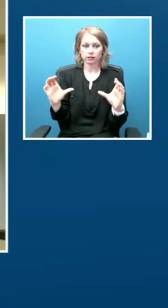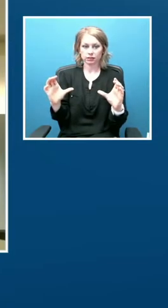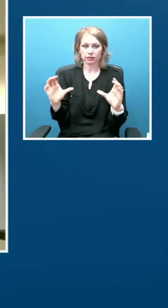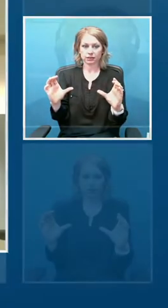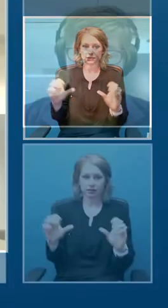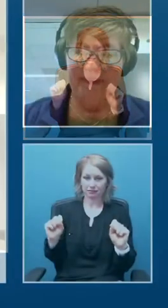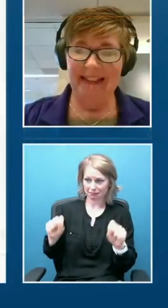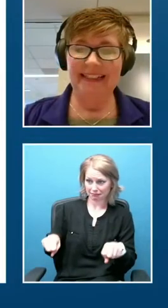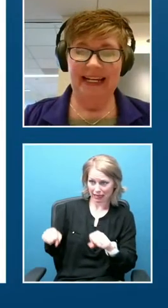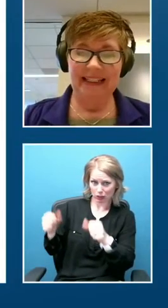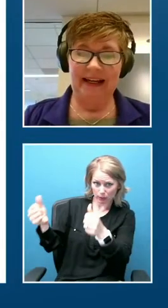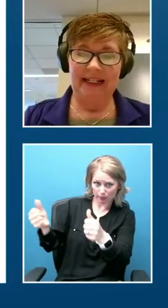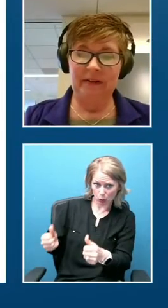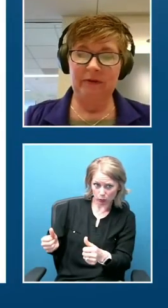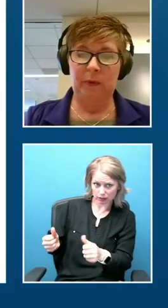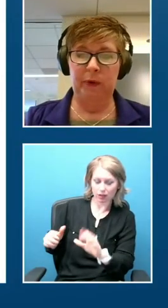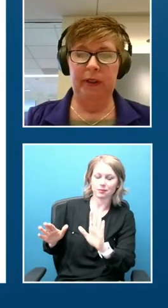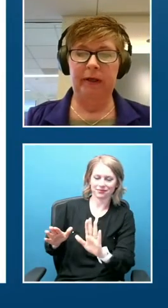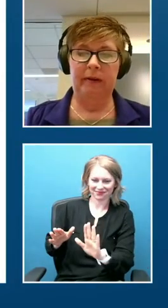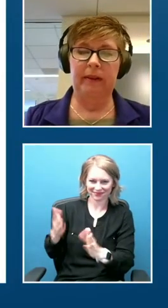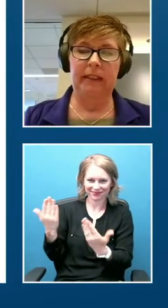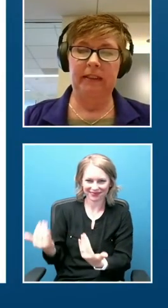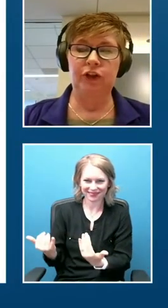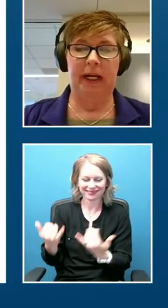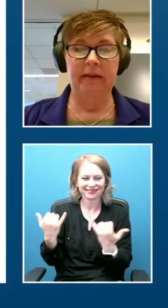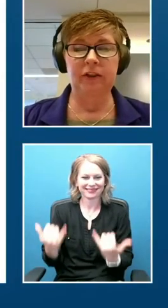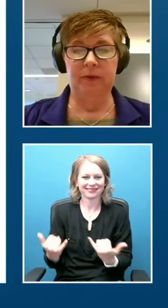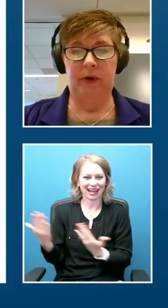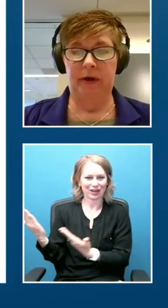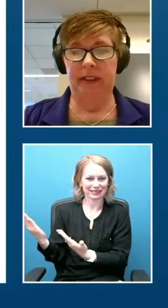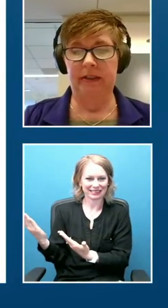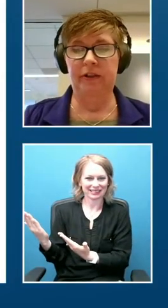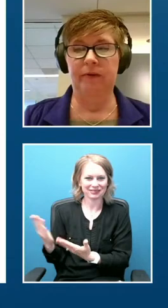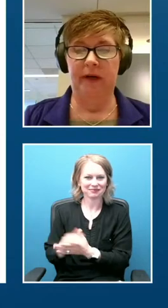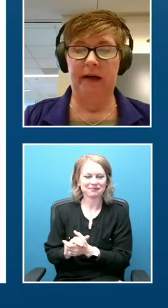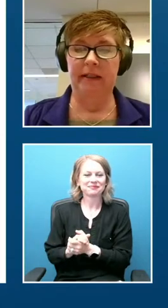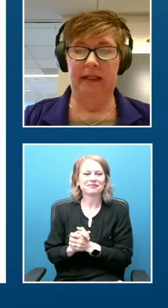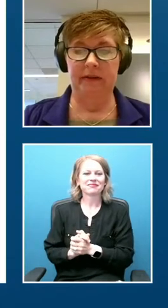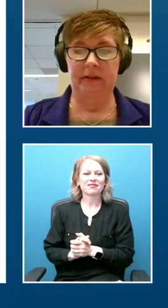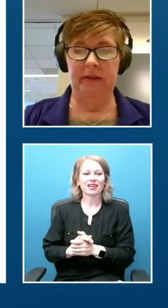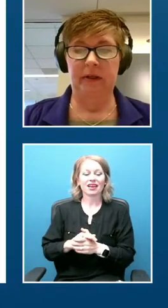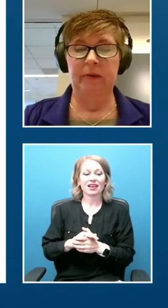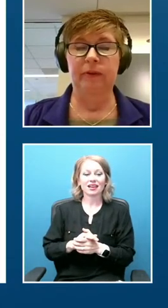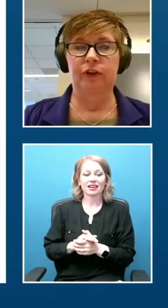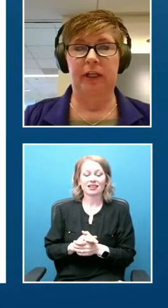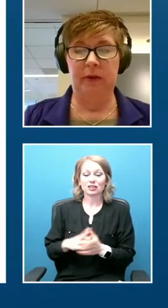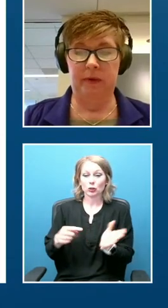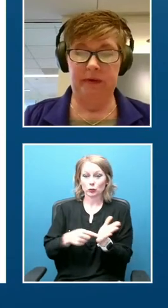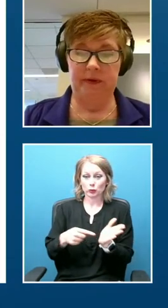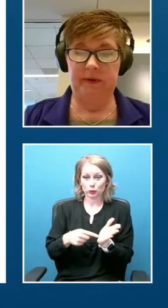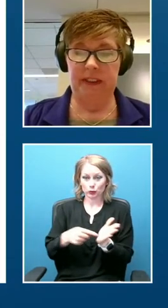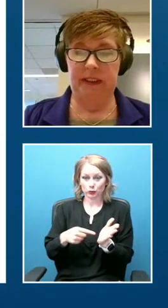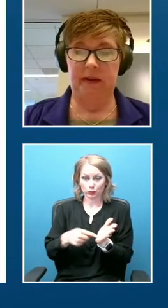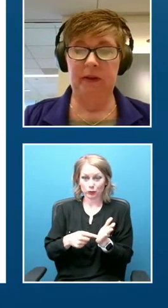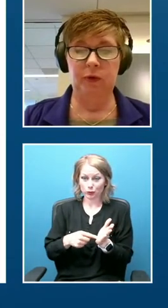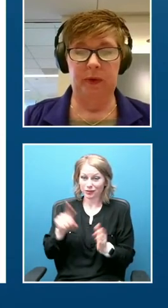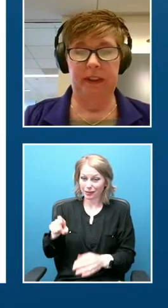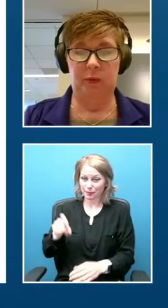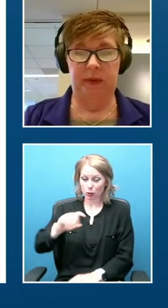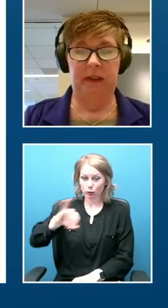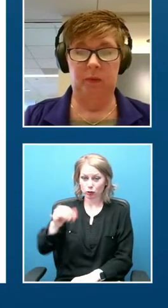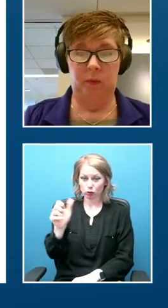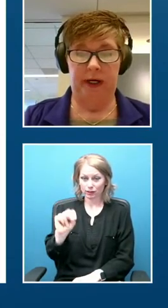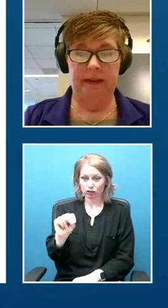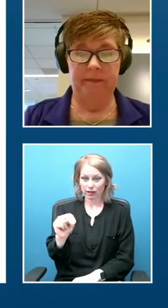go. The deadline for the challenged parties to file an answer was January